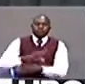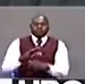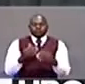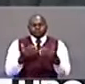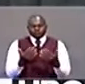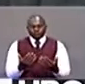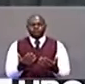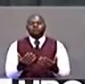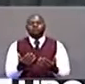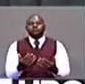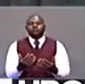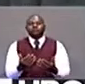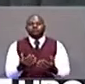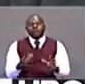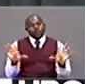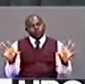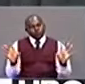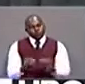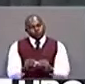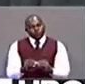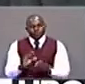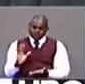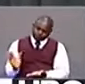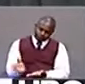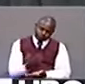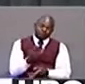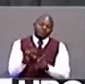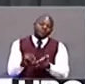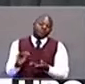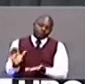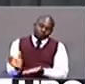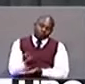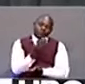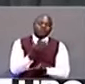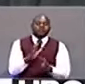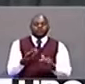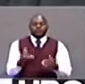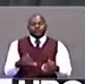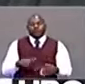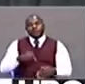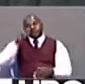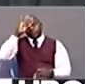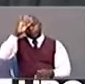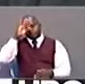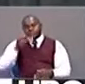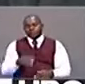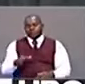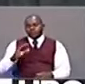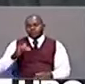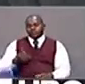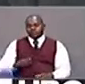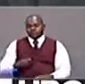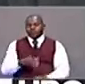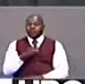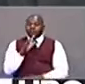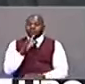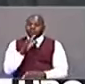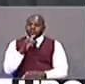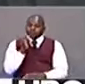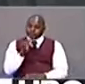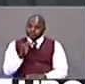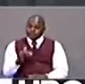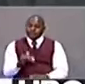that they wind up and leave. And these people left. To our surprise, Madam Speaker, when there was a lockdown,